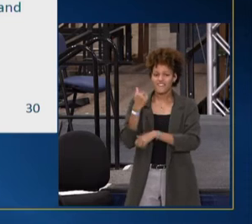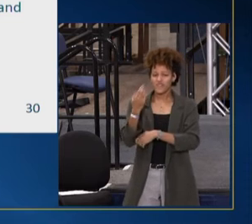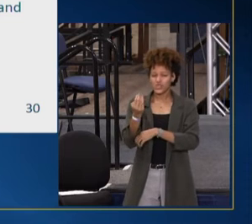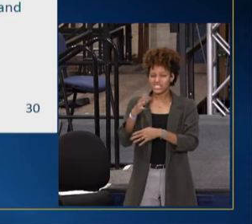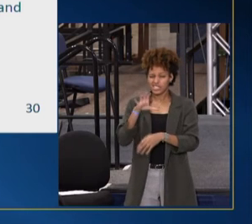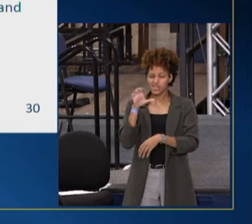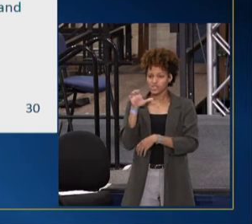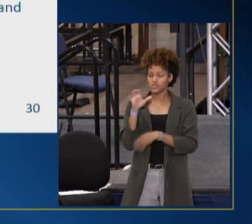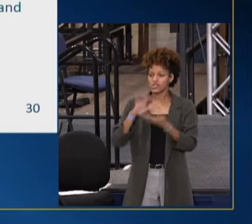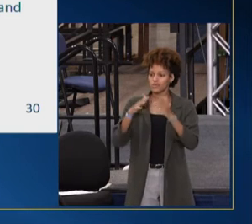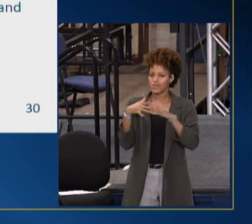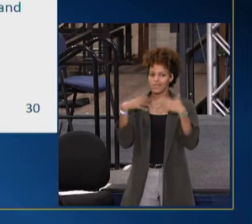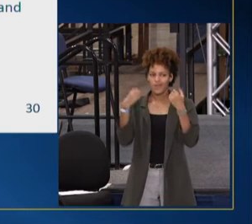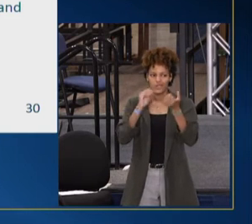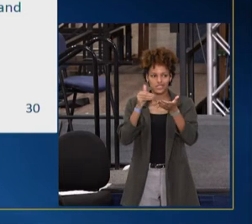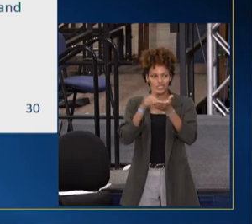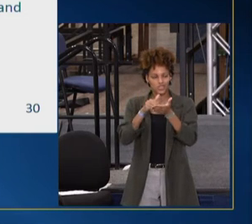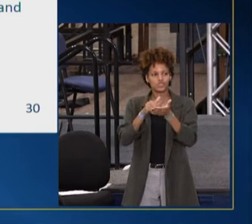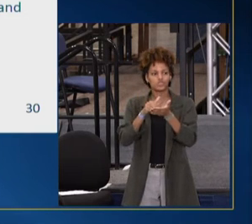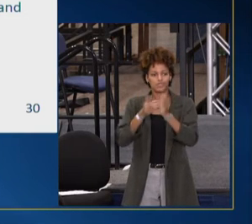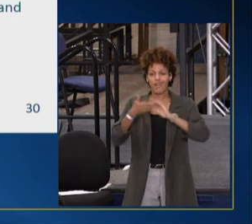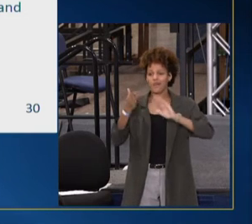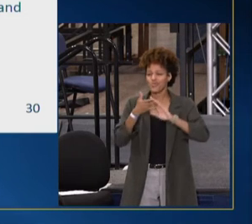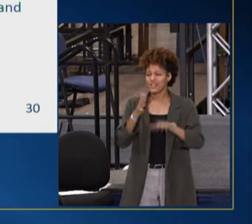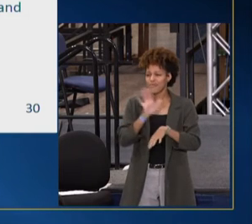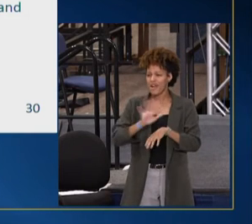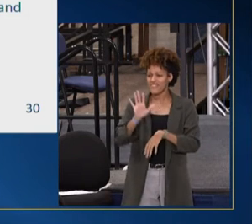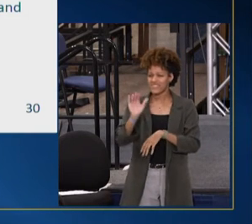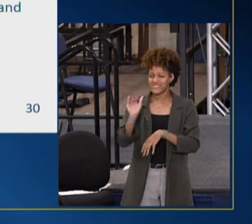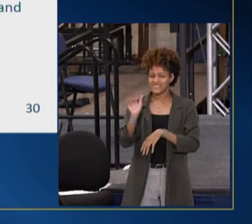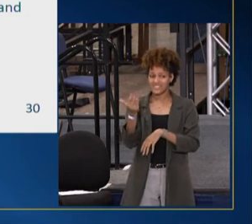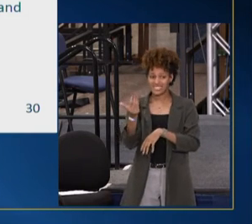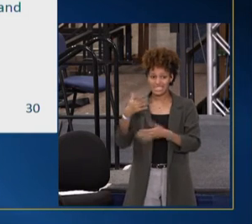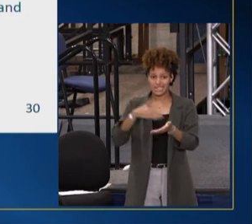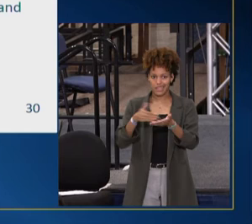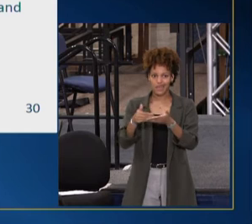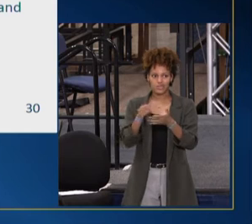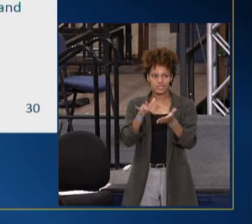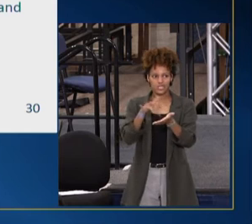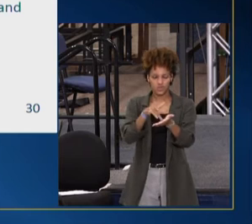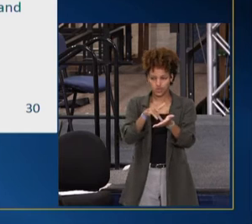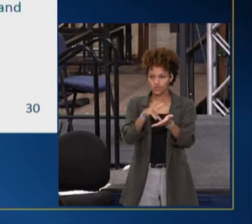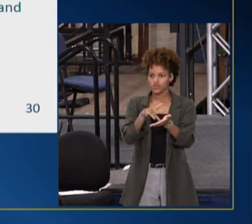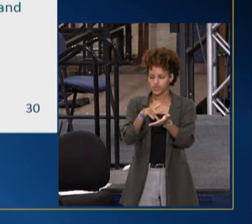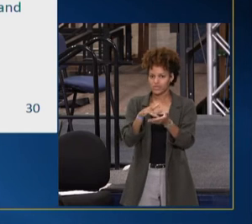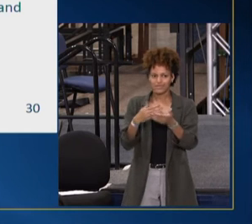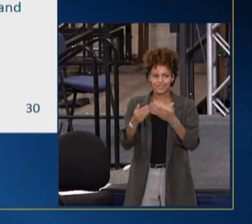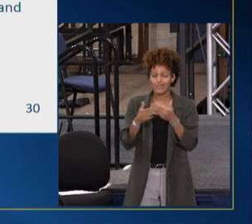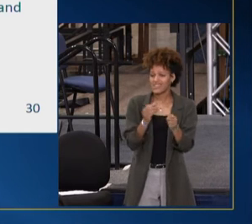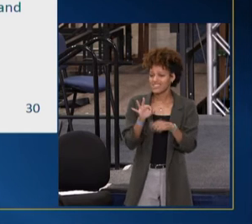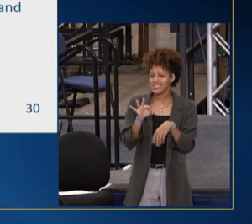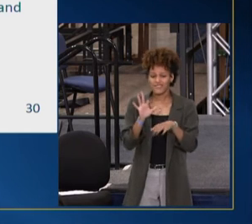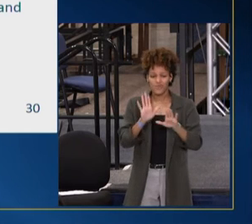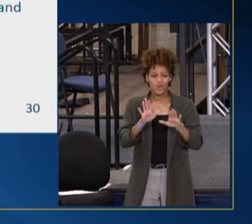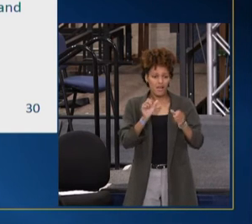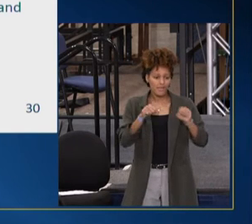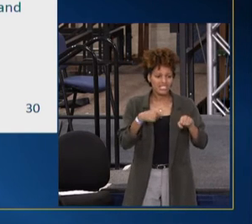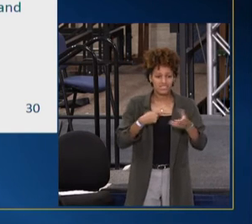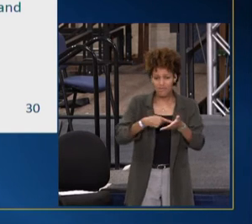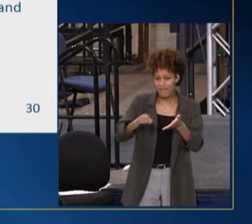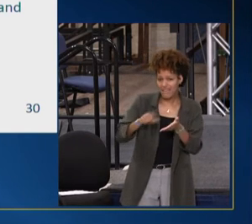health centers operating 15,000 sites around the country that offer healthcare services regardless of individuals' ability to